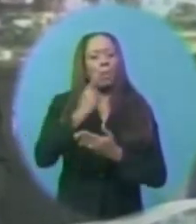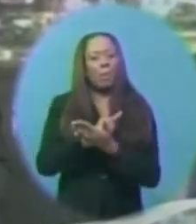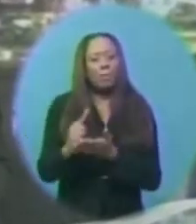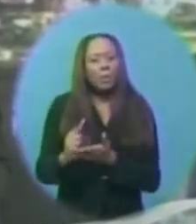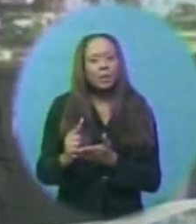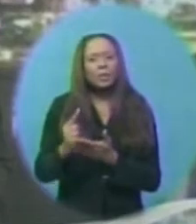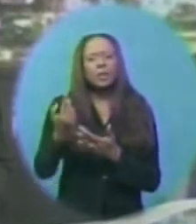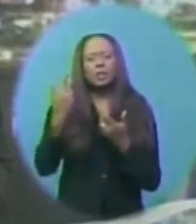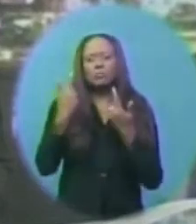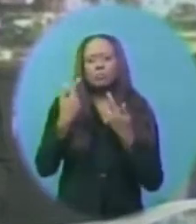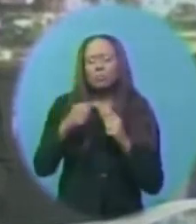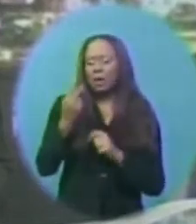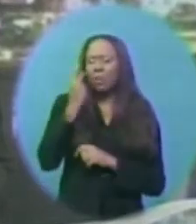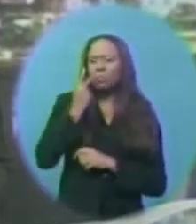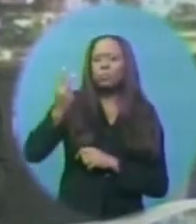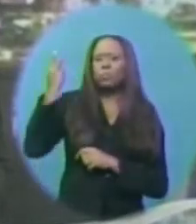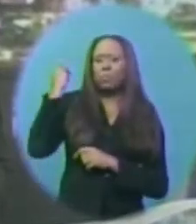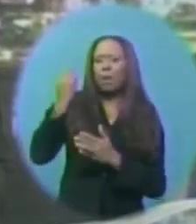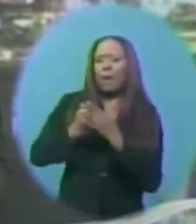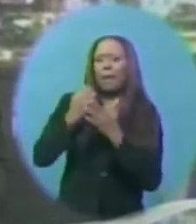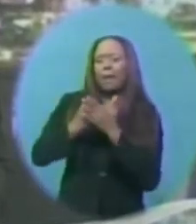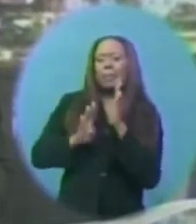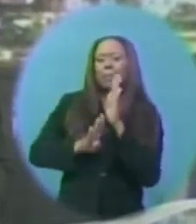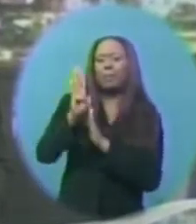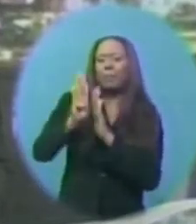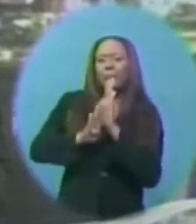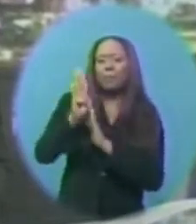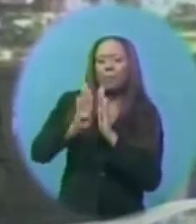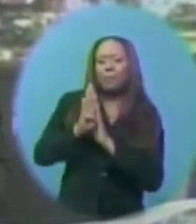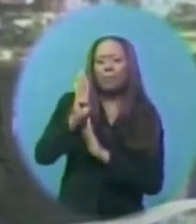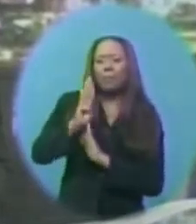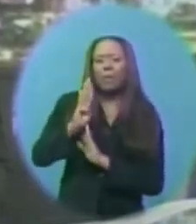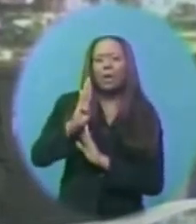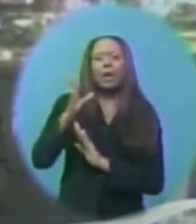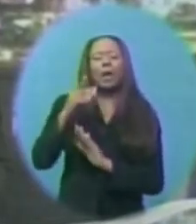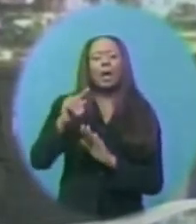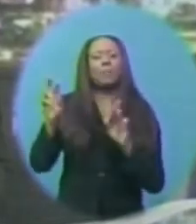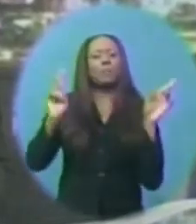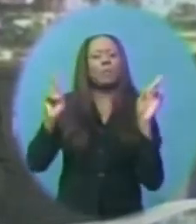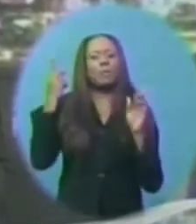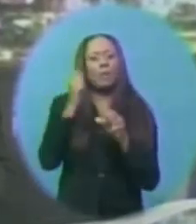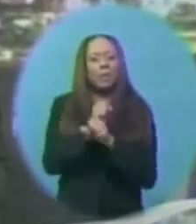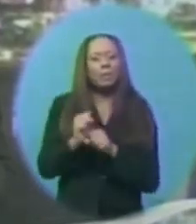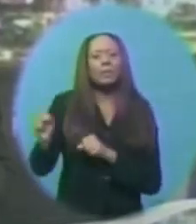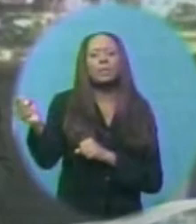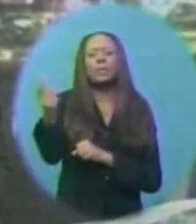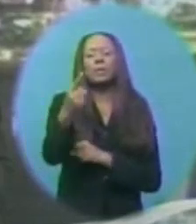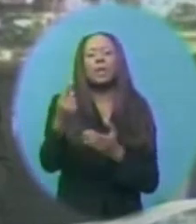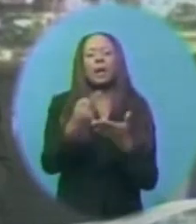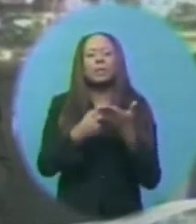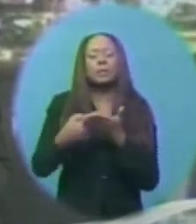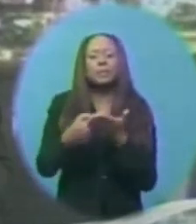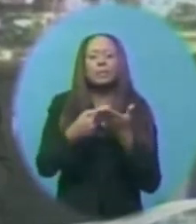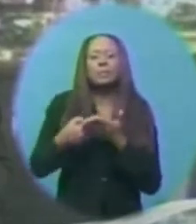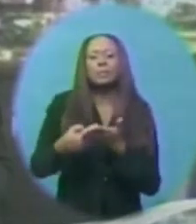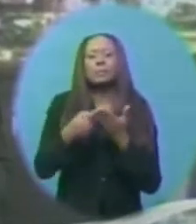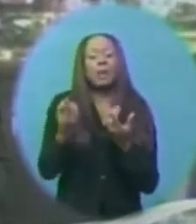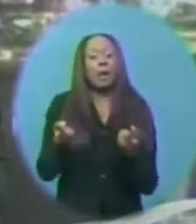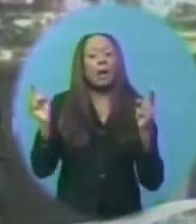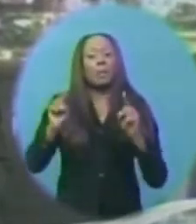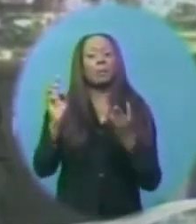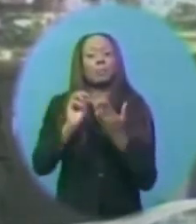reviewing the latest economic developments and laying the groundwork for the 2018 Article 4 consultation expected to take place in